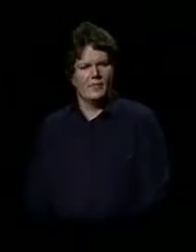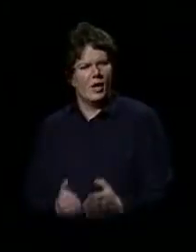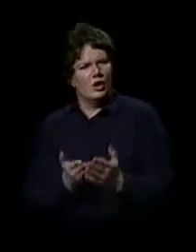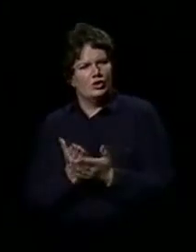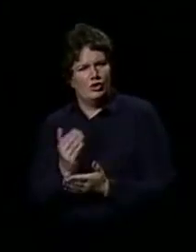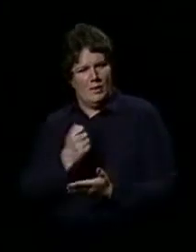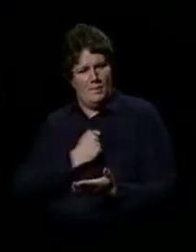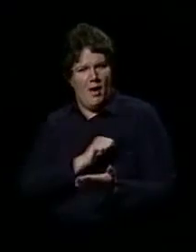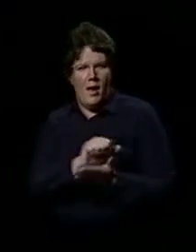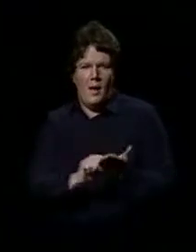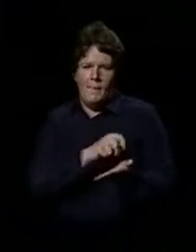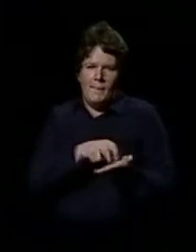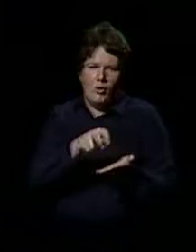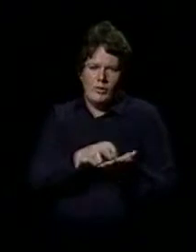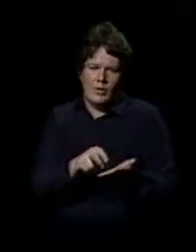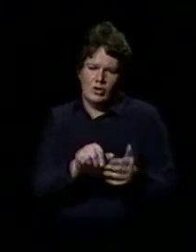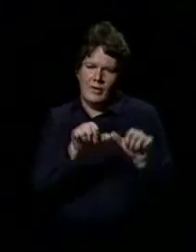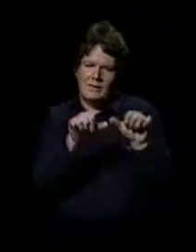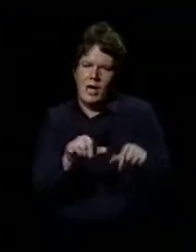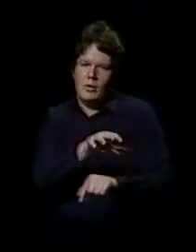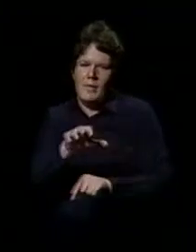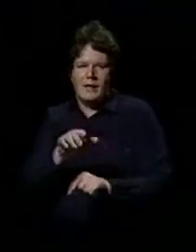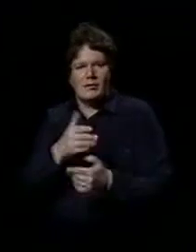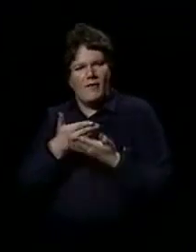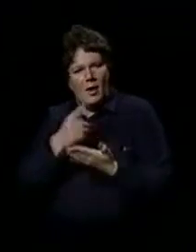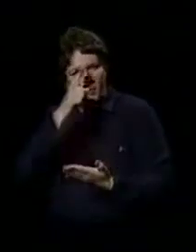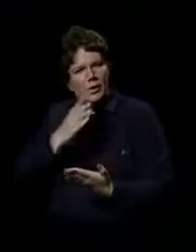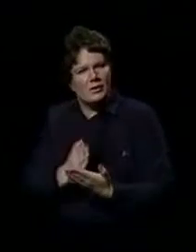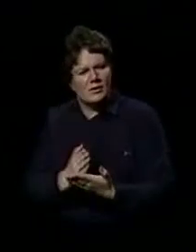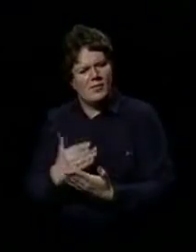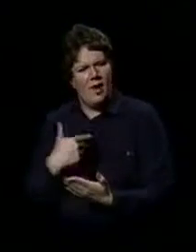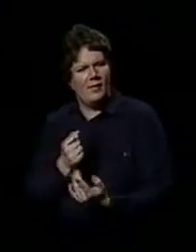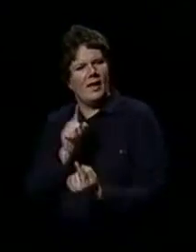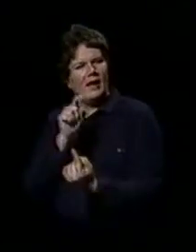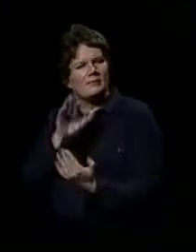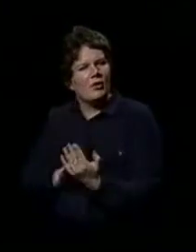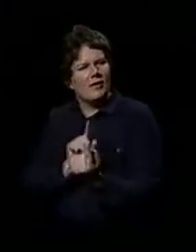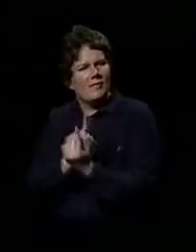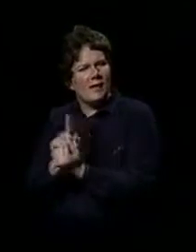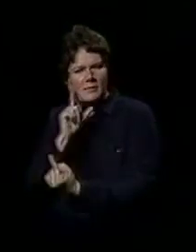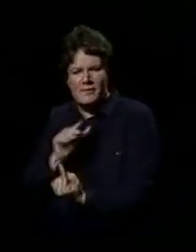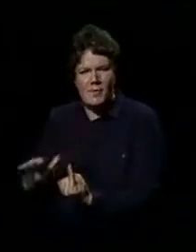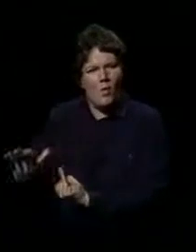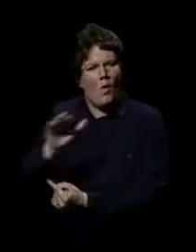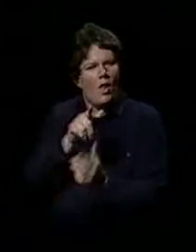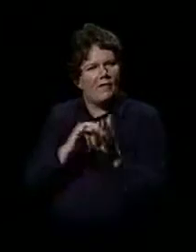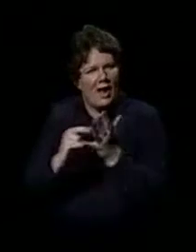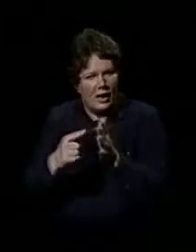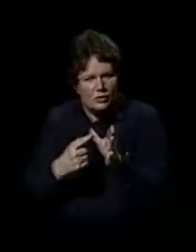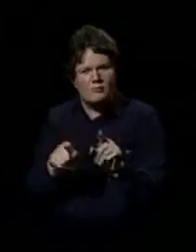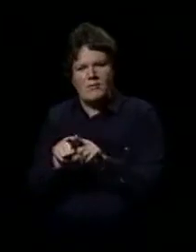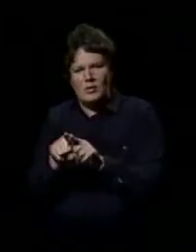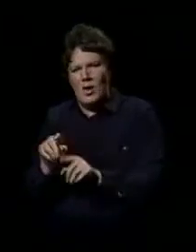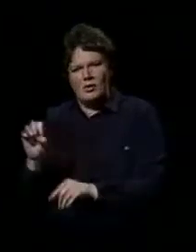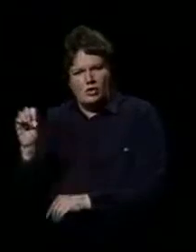In the course of my pilgrimage to the sacred places of Buddhism, I had the experience of meeting people from all over Asia, as well as